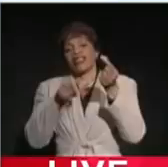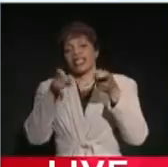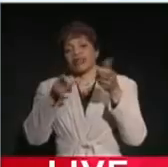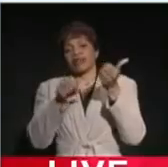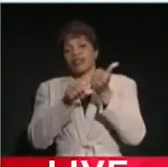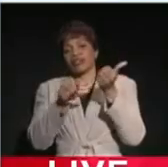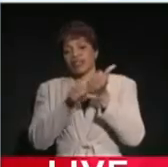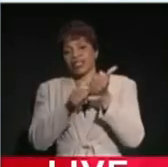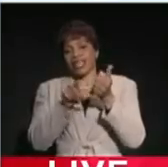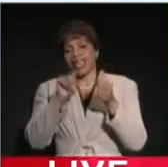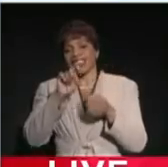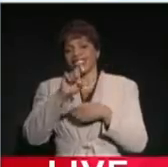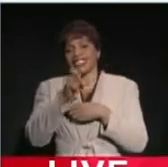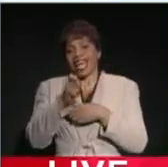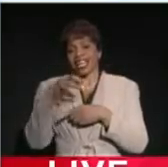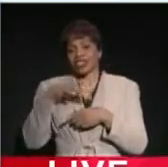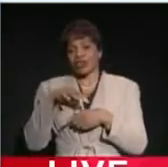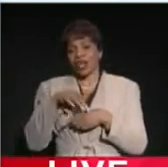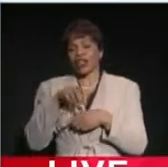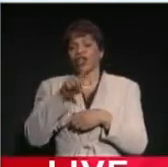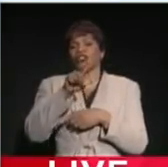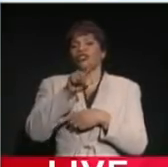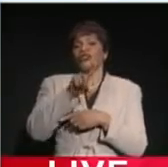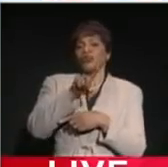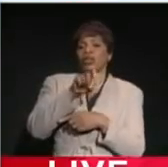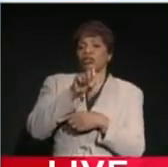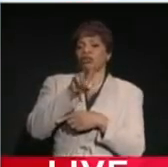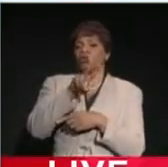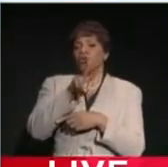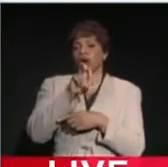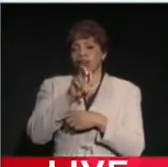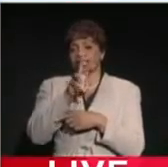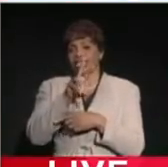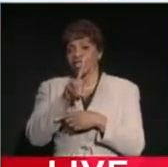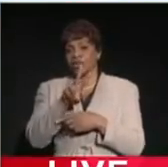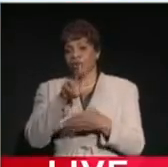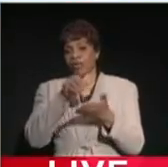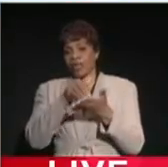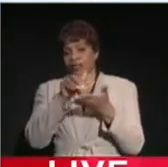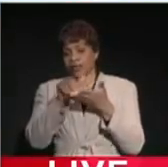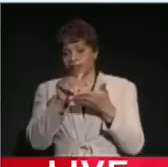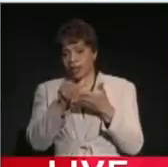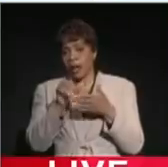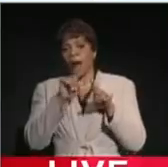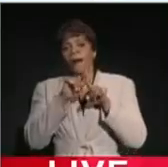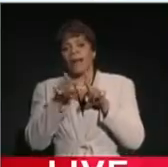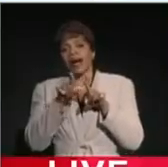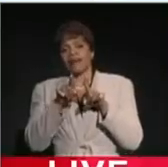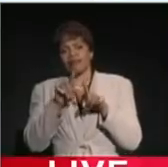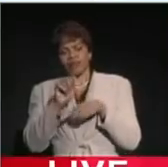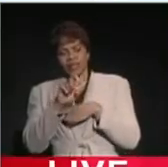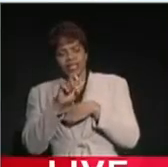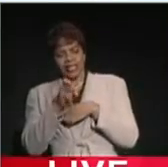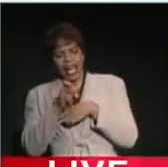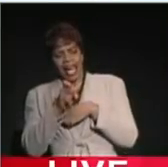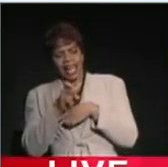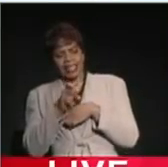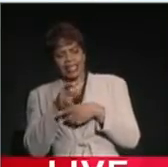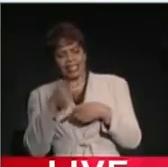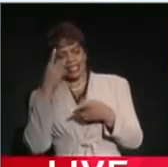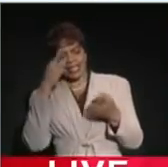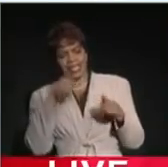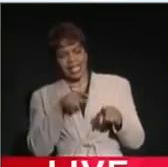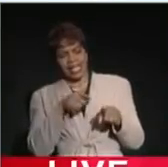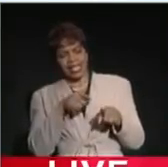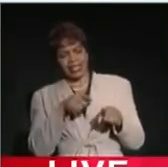tune of $162,000. I'd like to go to Amazon with a competitive tax deal because it's going to take that, but also say, listen, we're going to put $5